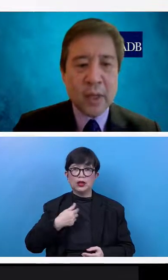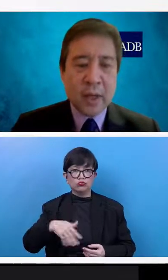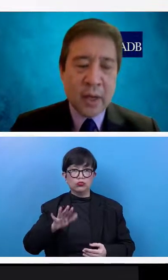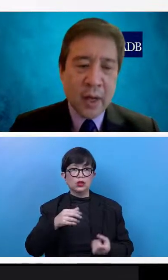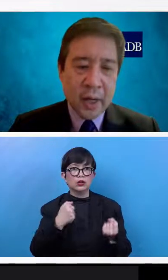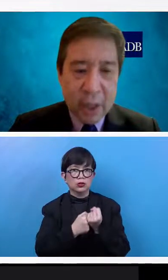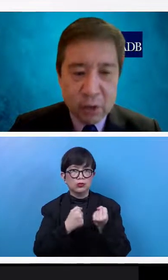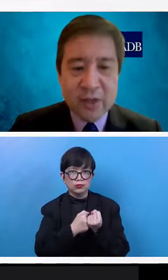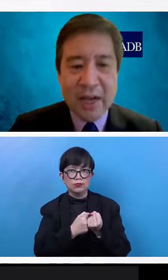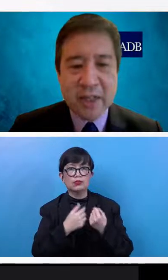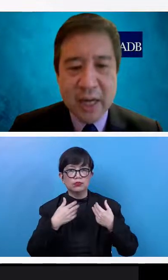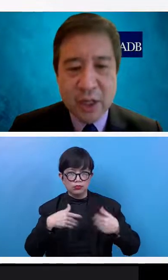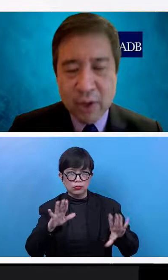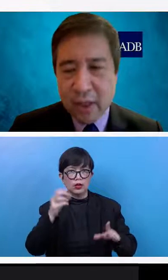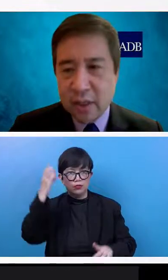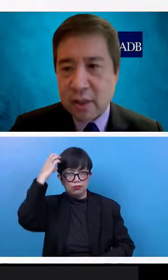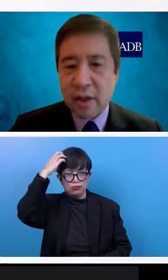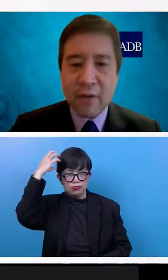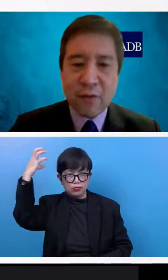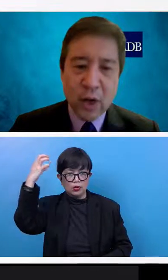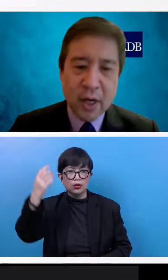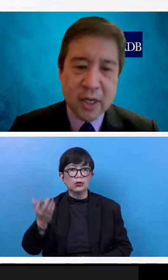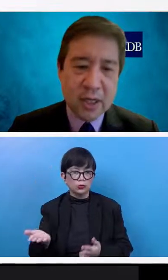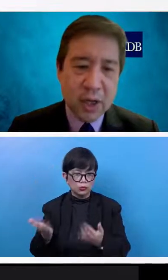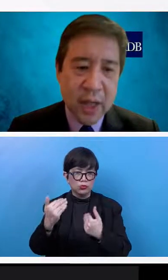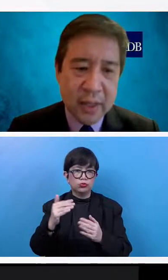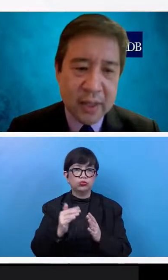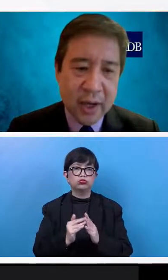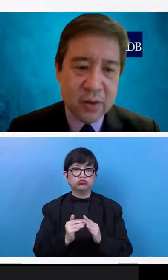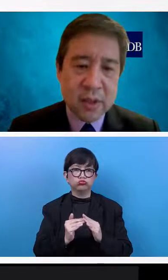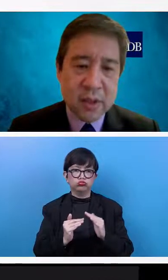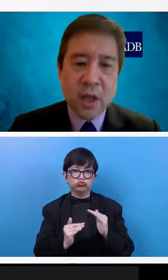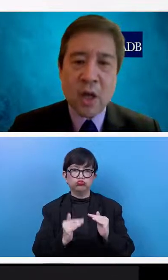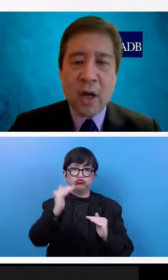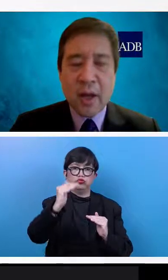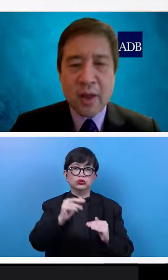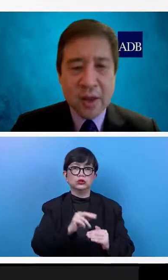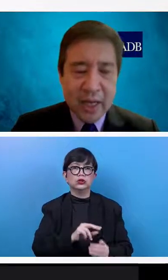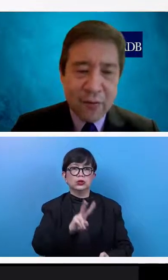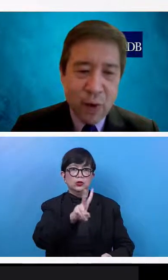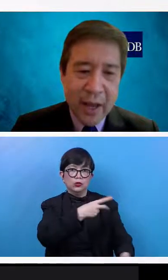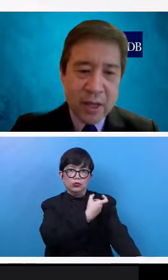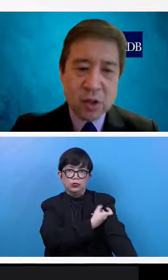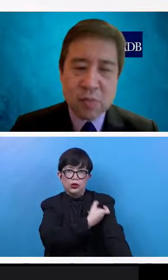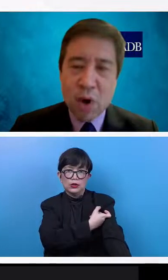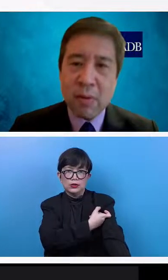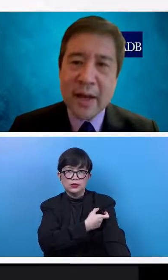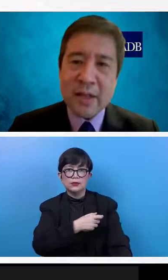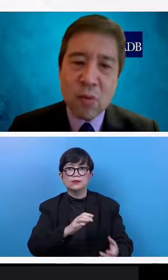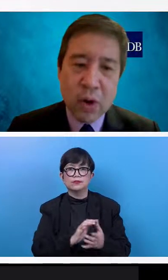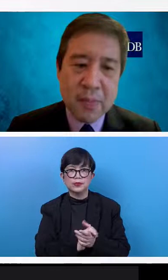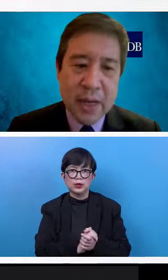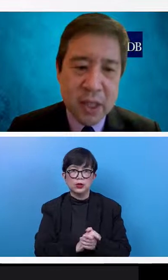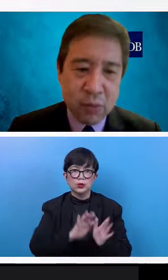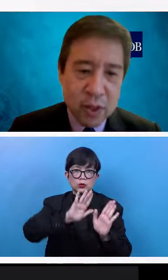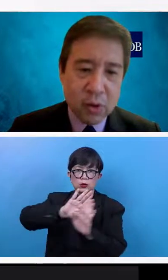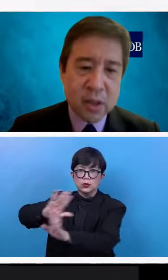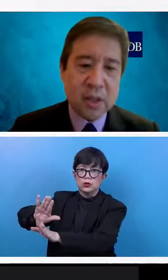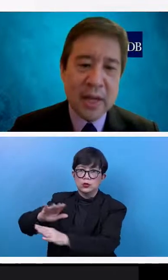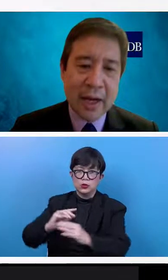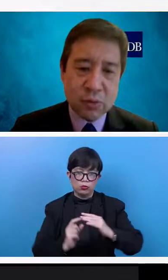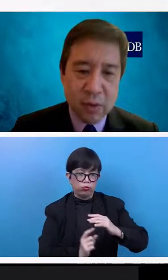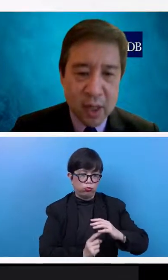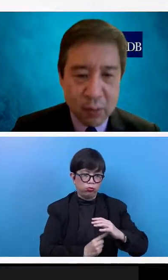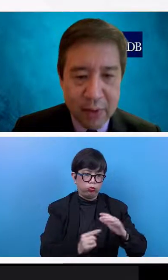to increase vaccination rates, avoid unnecessary lockdowns, think of ways to mobilize more domestic